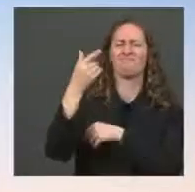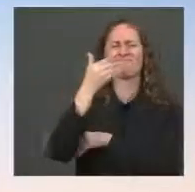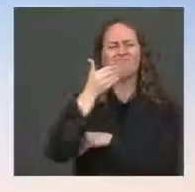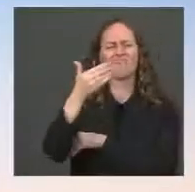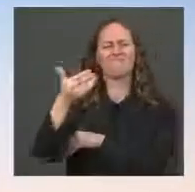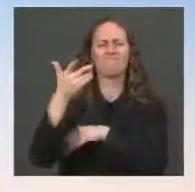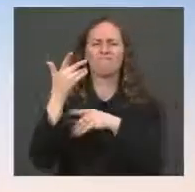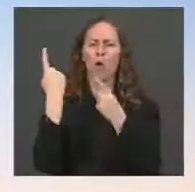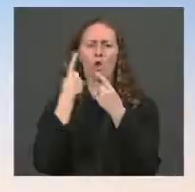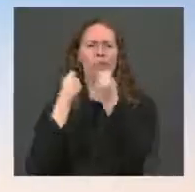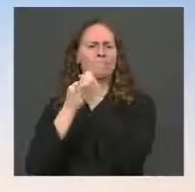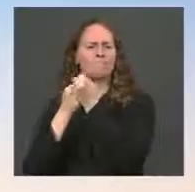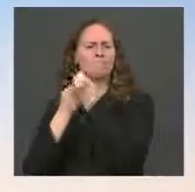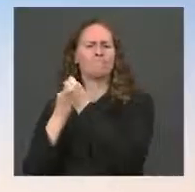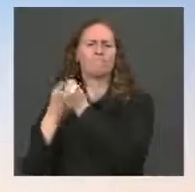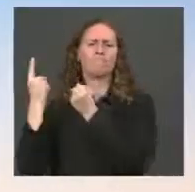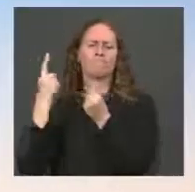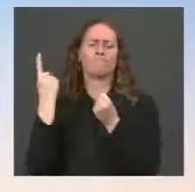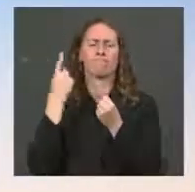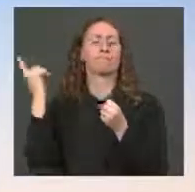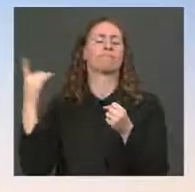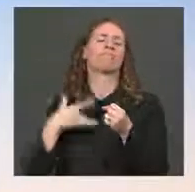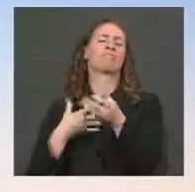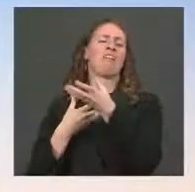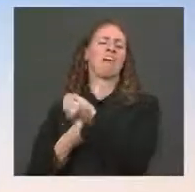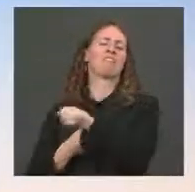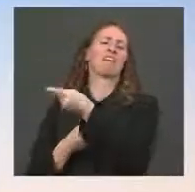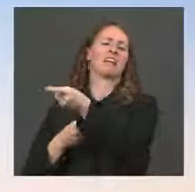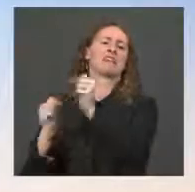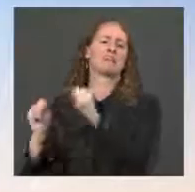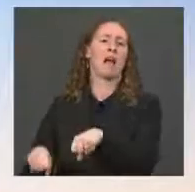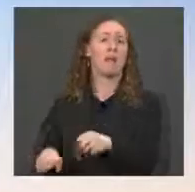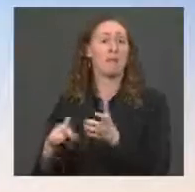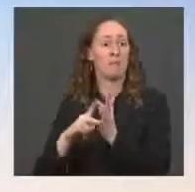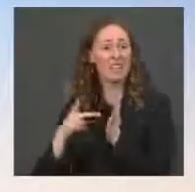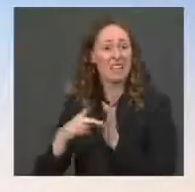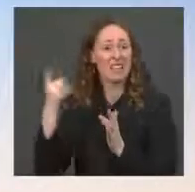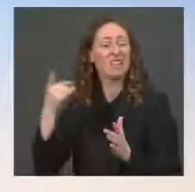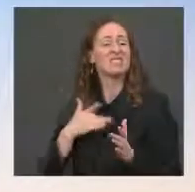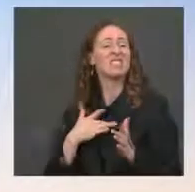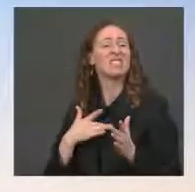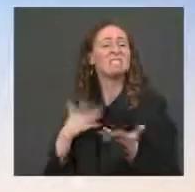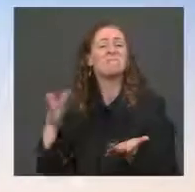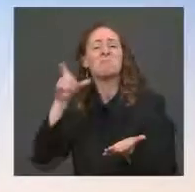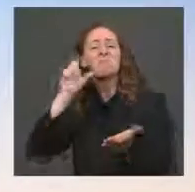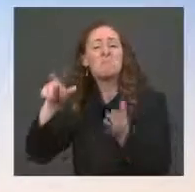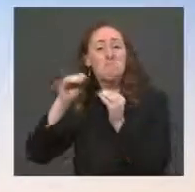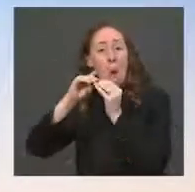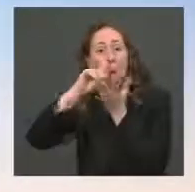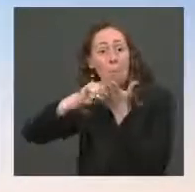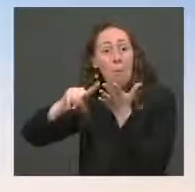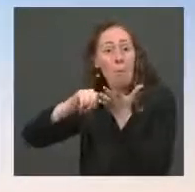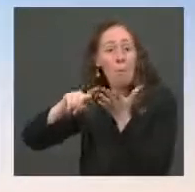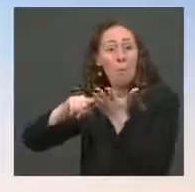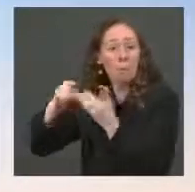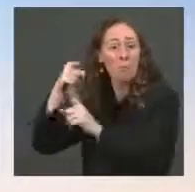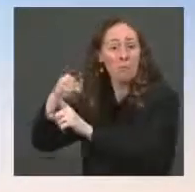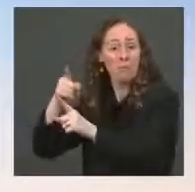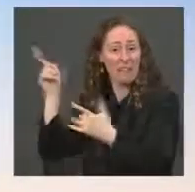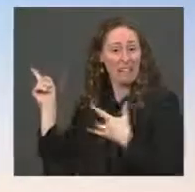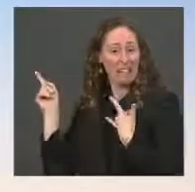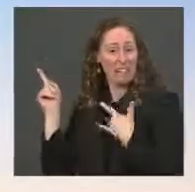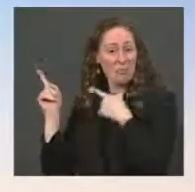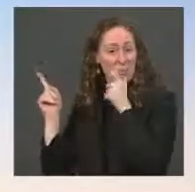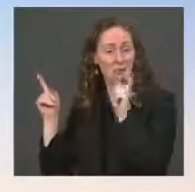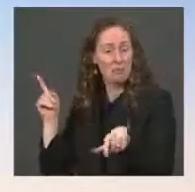the president confidence in him. This is finished as far as he's concerned. In other words, there's nothing more to investigate. Well, we'll leave it to Congress